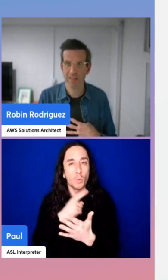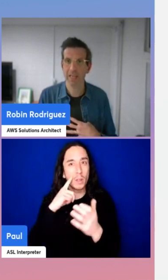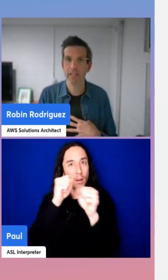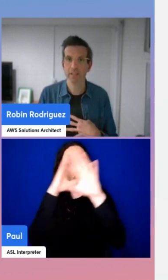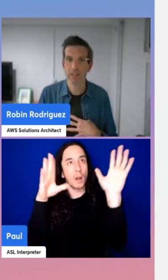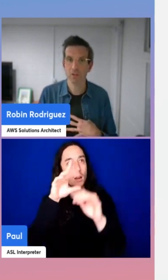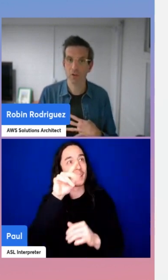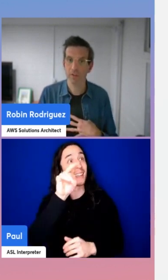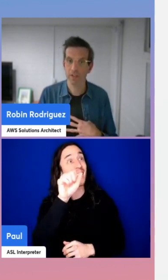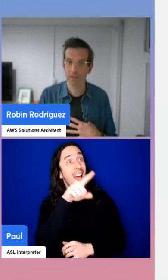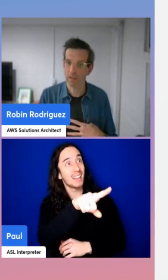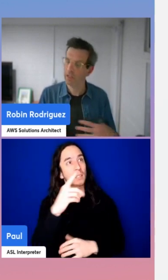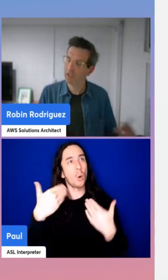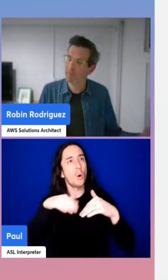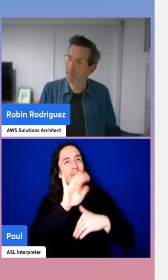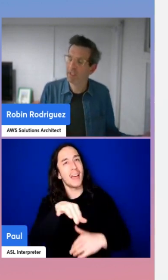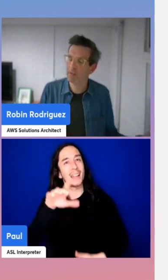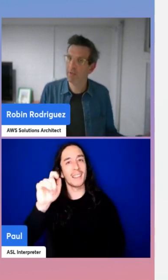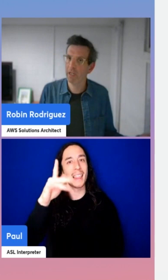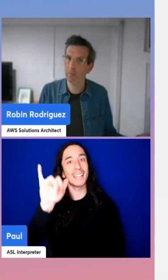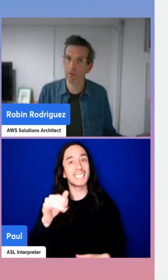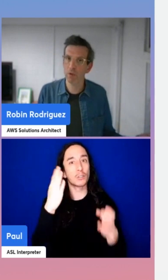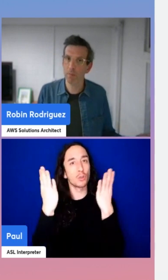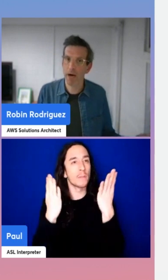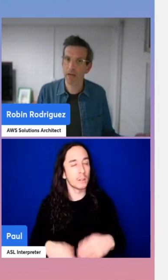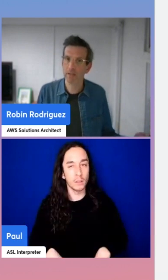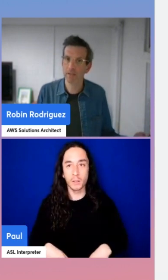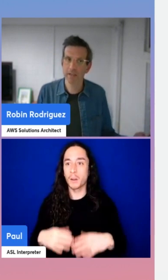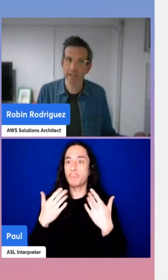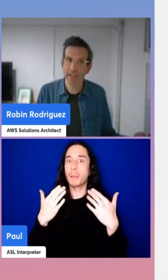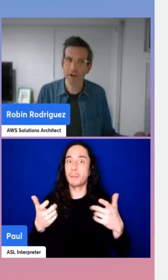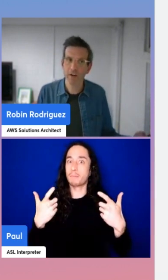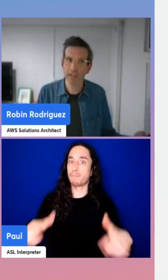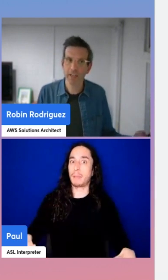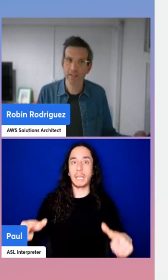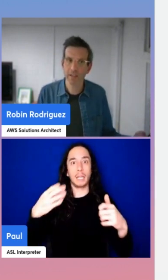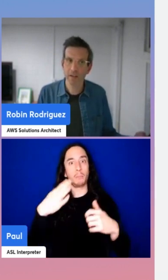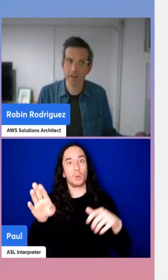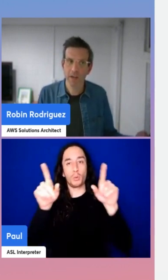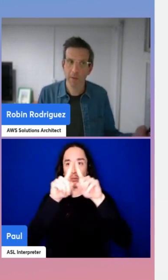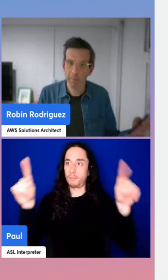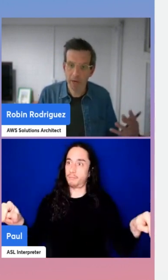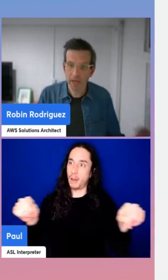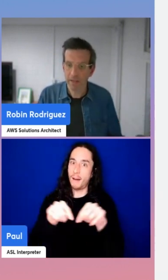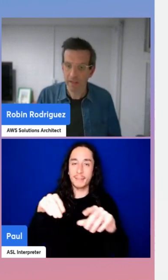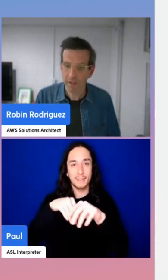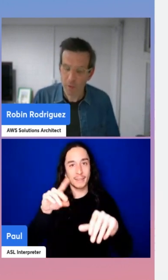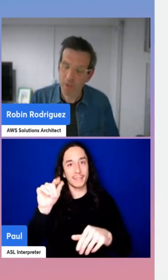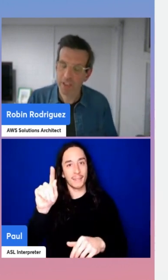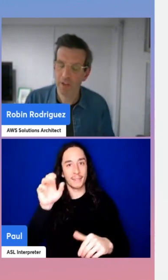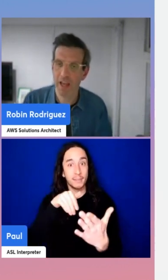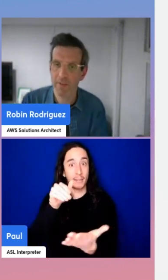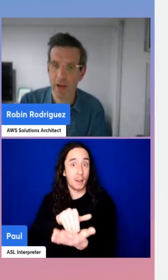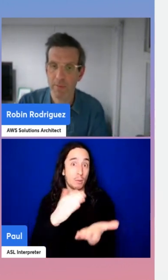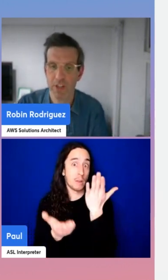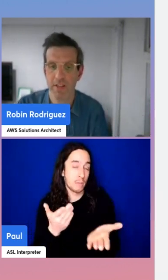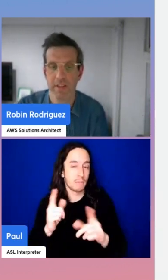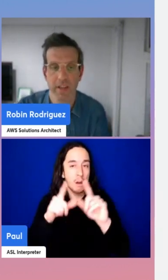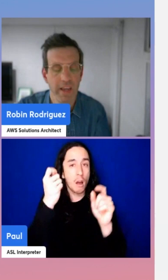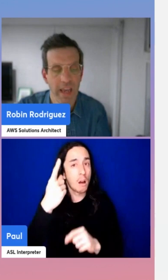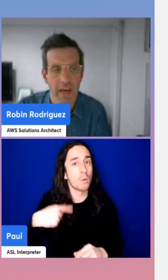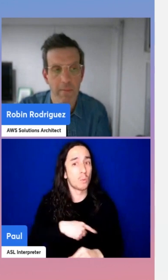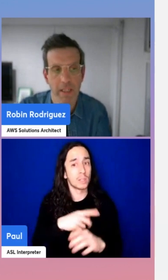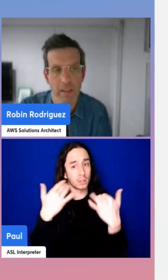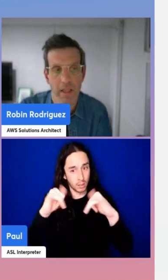as a legacy service. Maybe it's a big blue box in our data center, but we still have